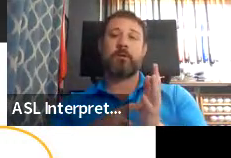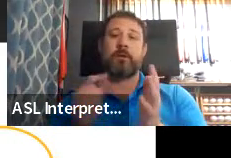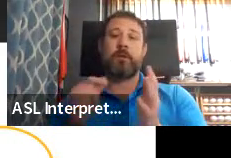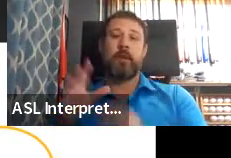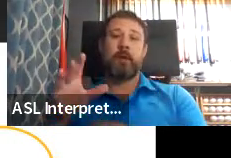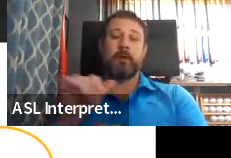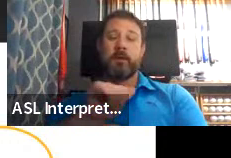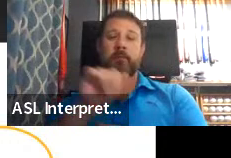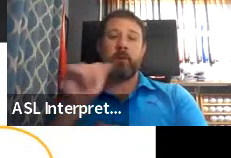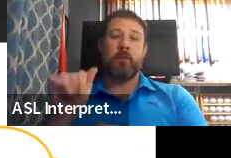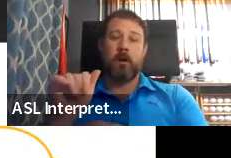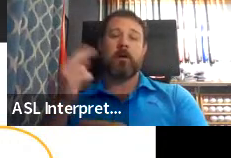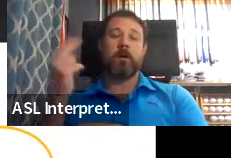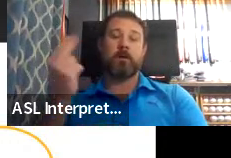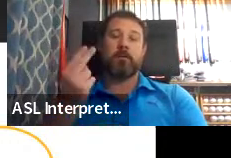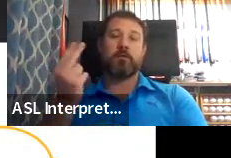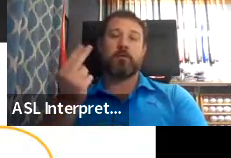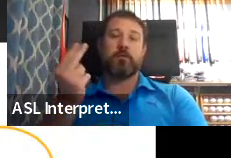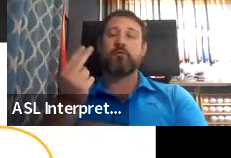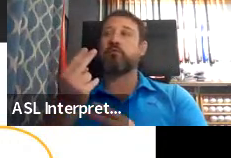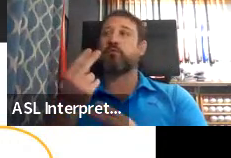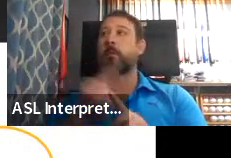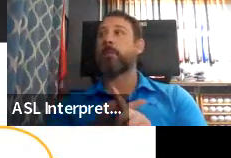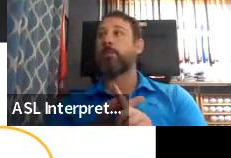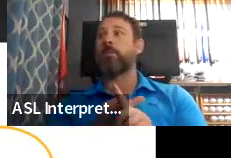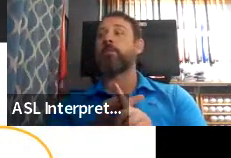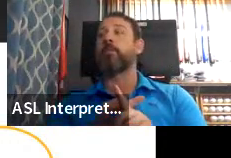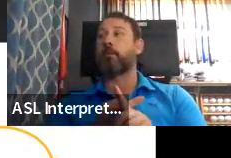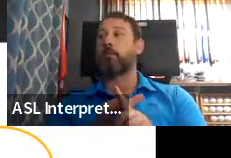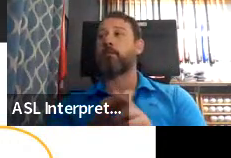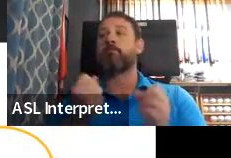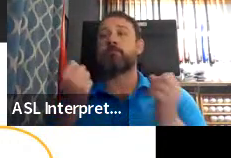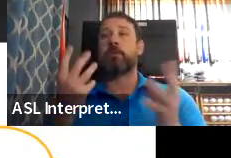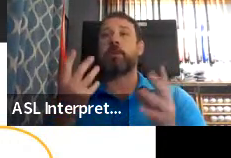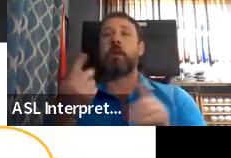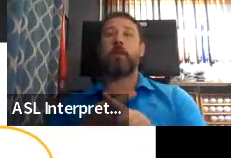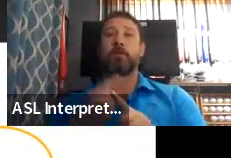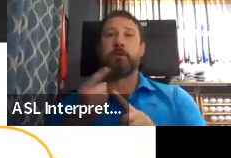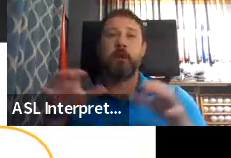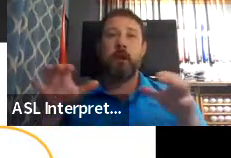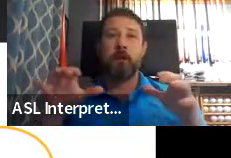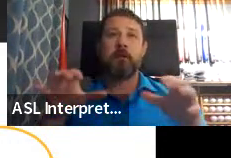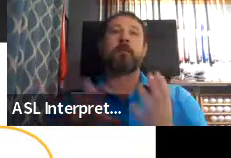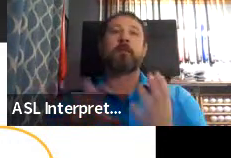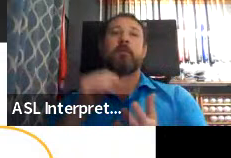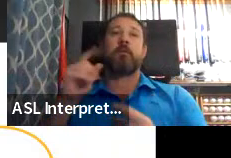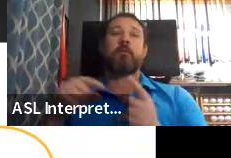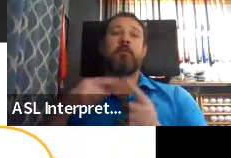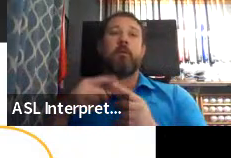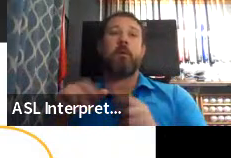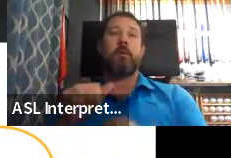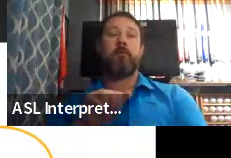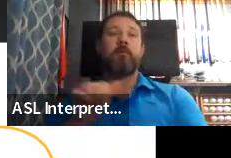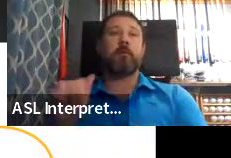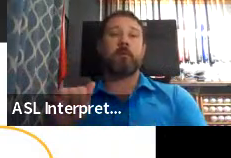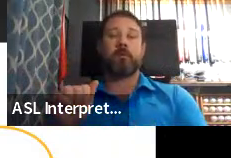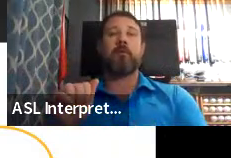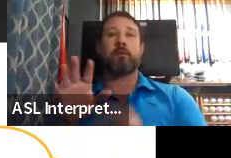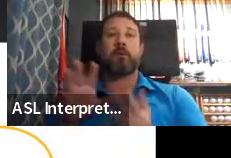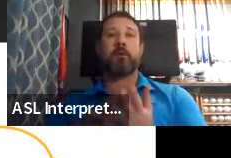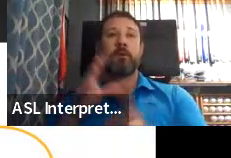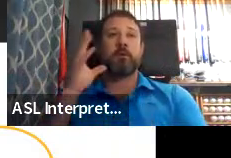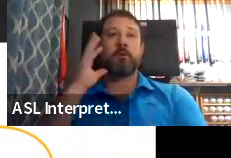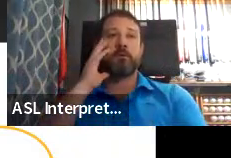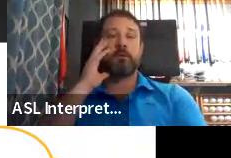Month. There's a month filled with lots of activities to learn more about the African American experience.